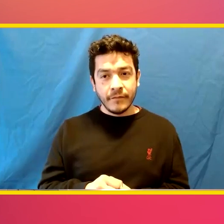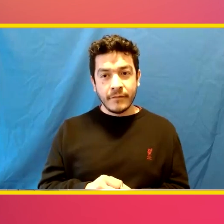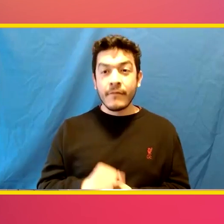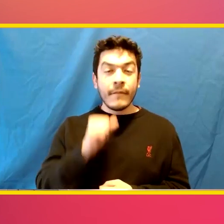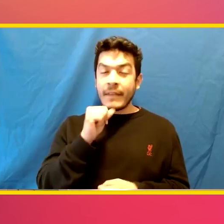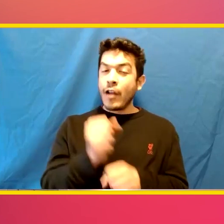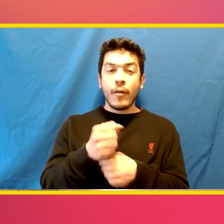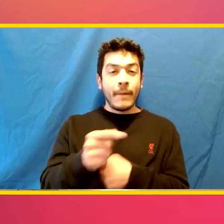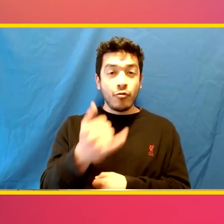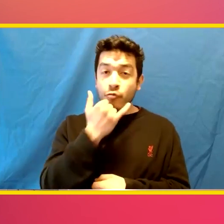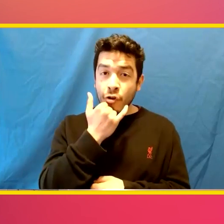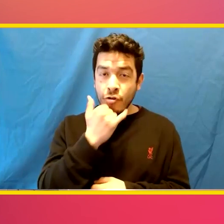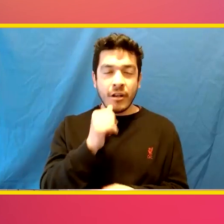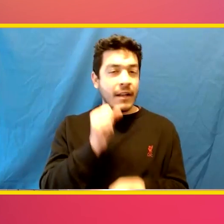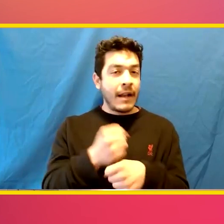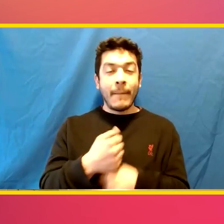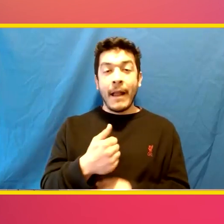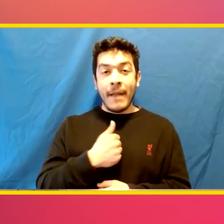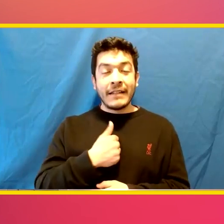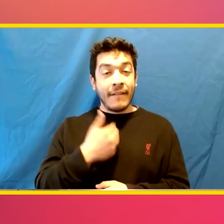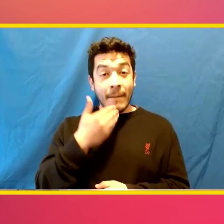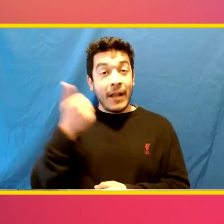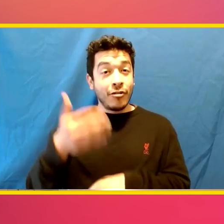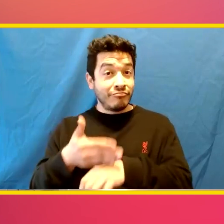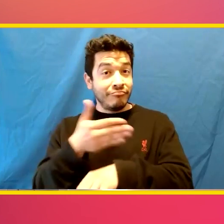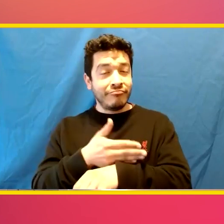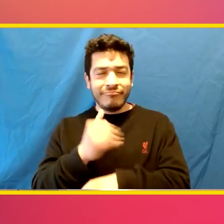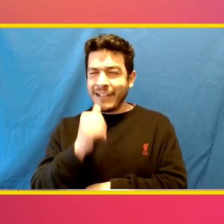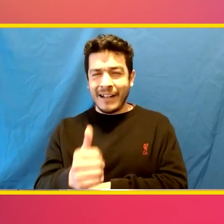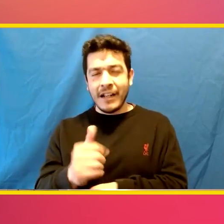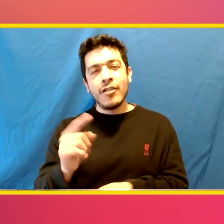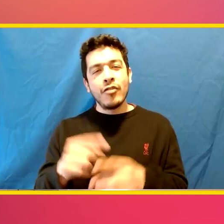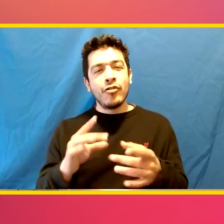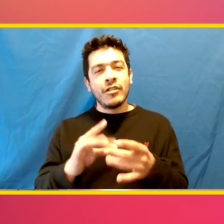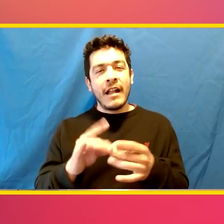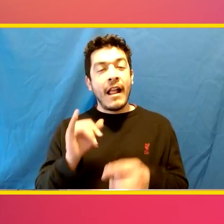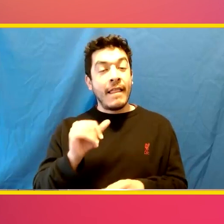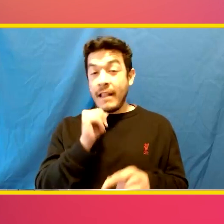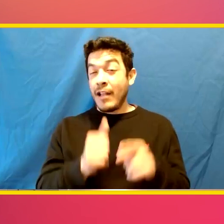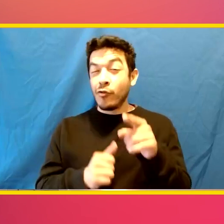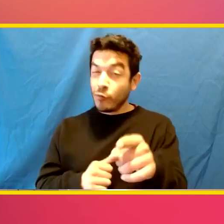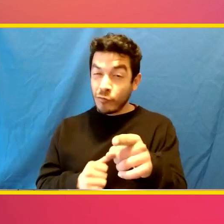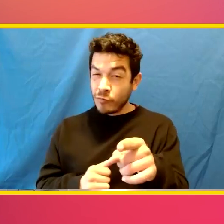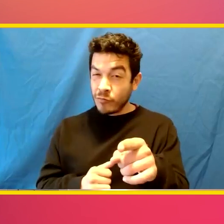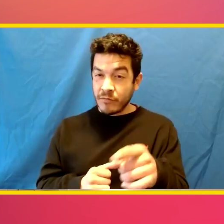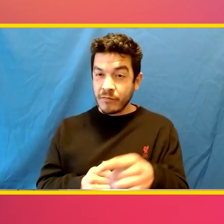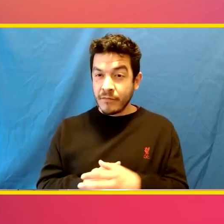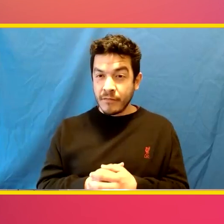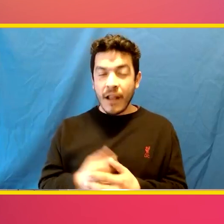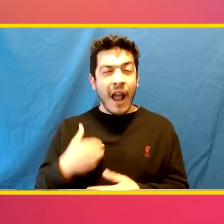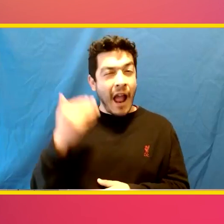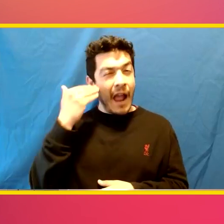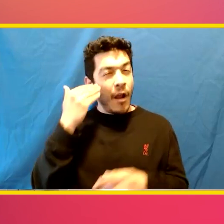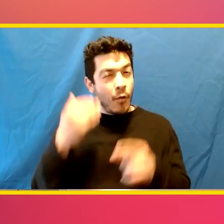It's not to make you wrong. It's not to make myself better. It's to say, this is not you. I